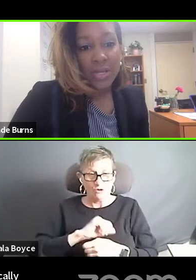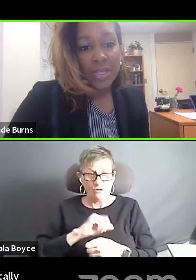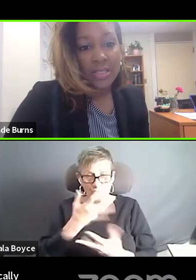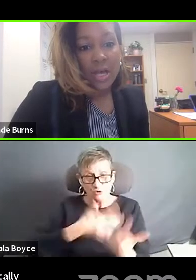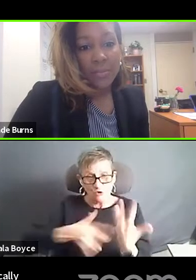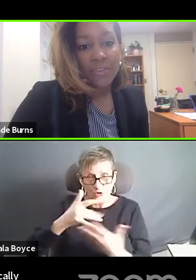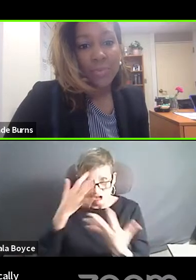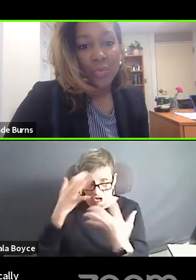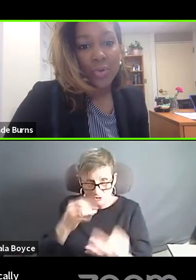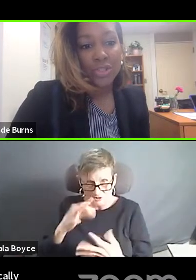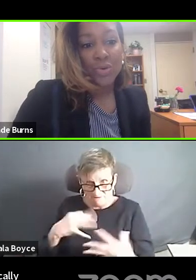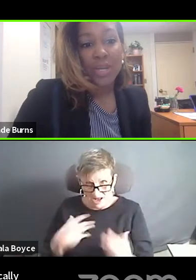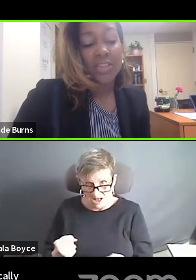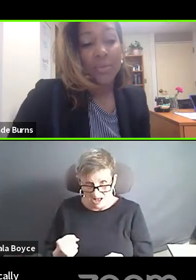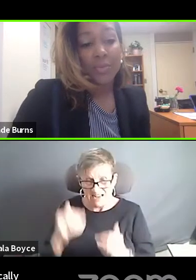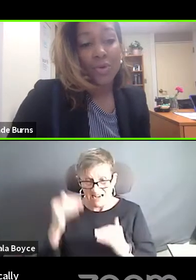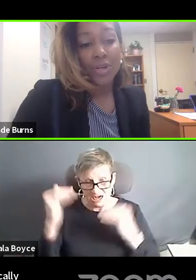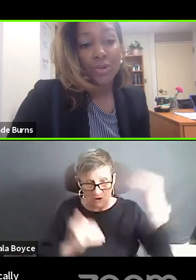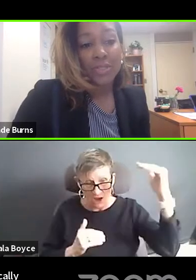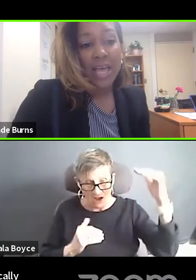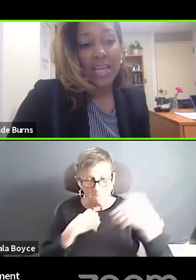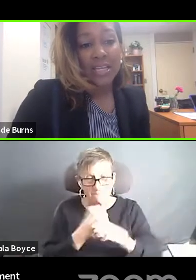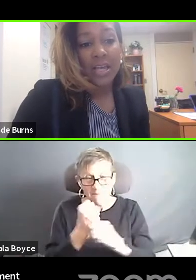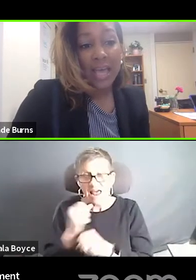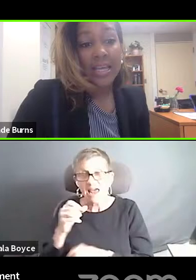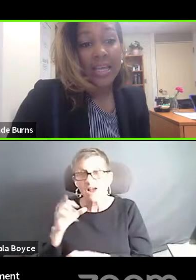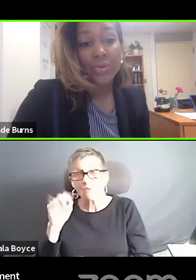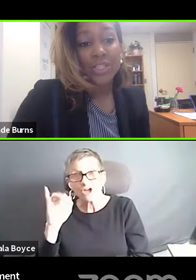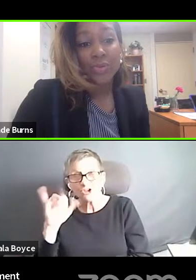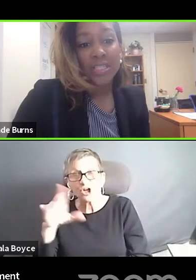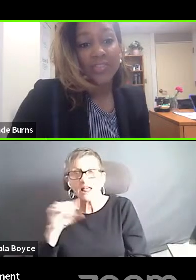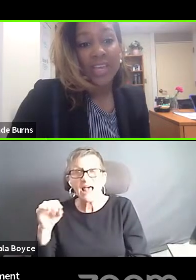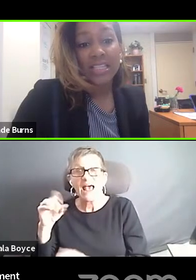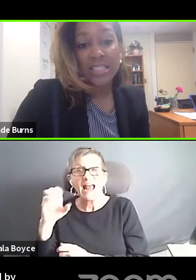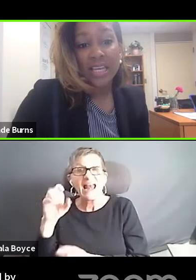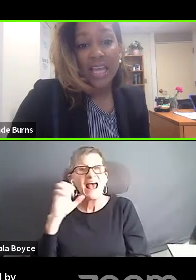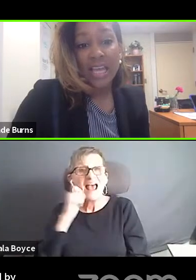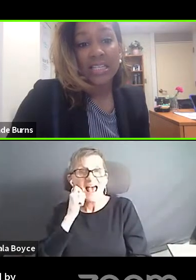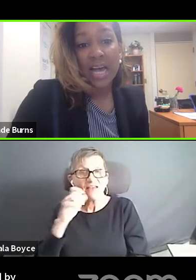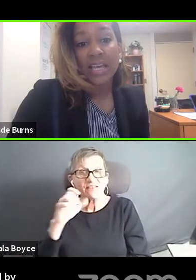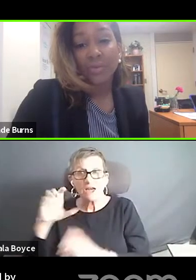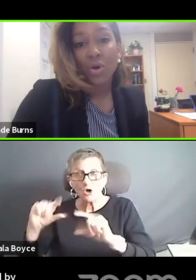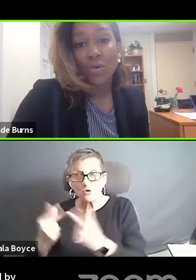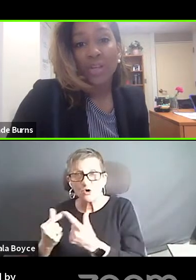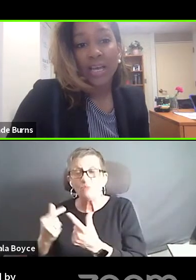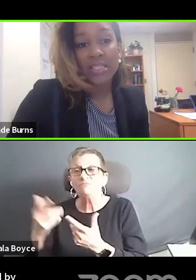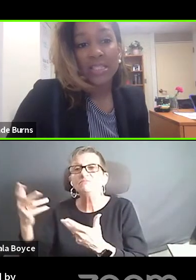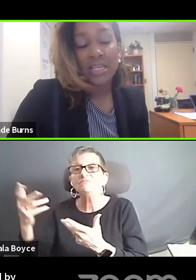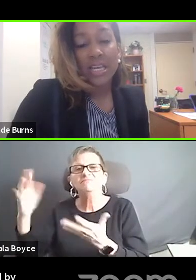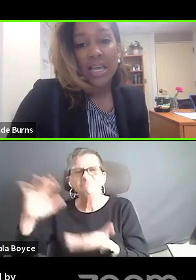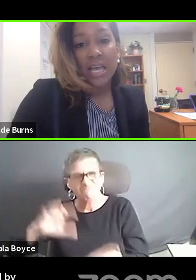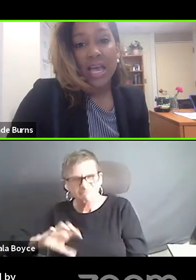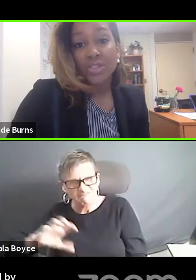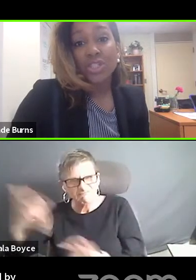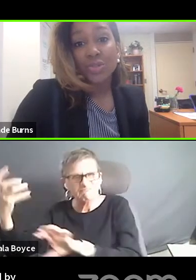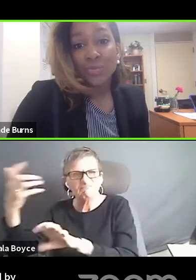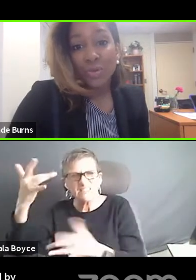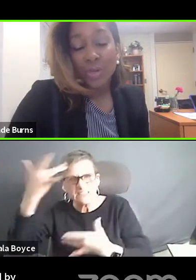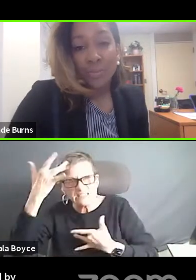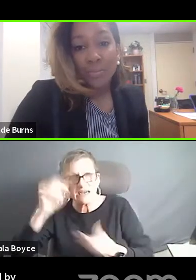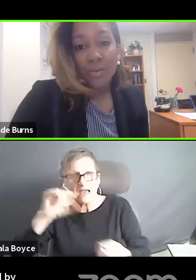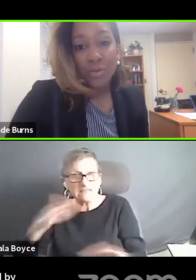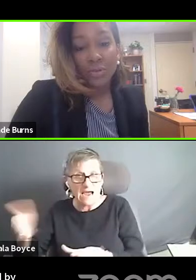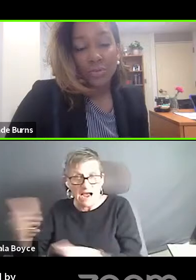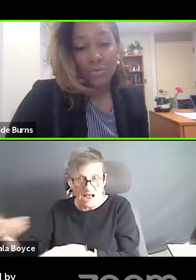these inequities have put racial and ethnic minority groups at increased risk of getting sick and dying from COVID-19. And just to